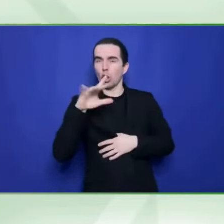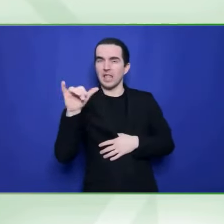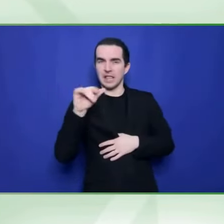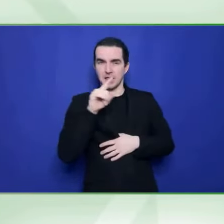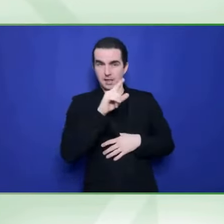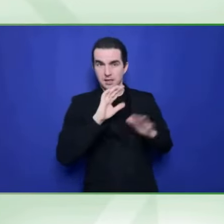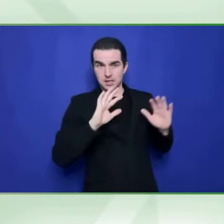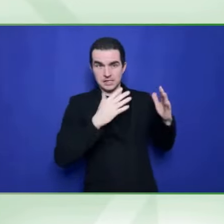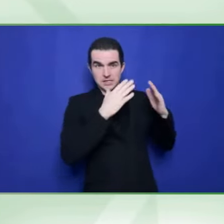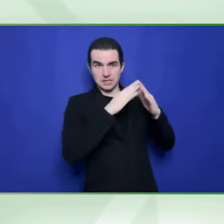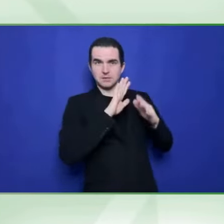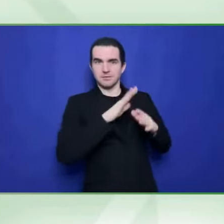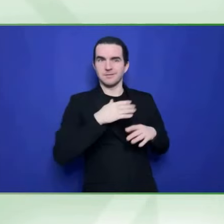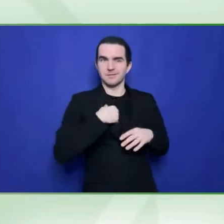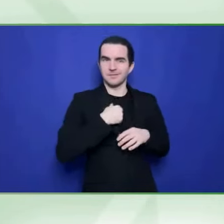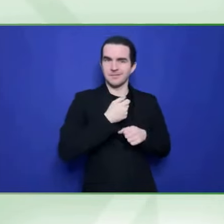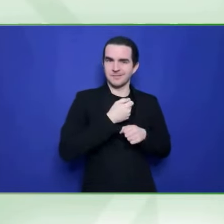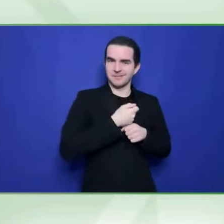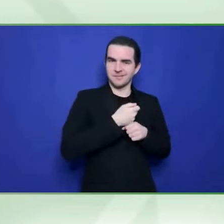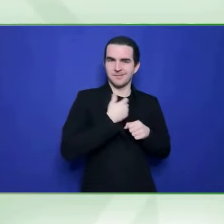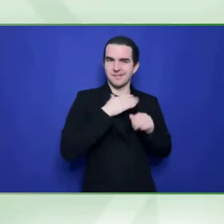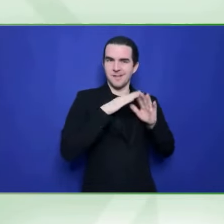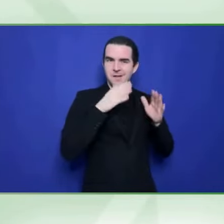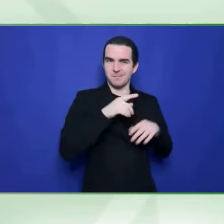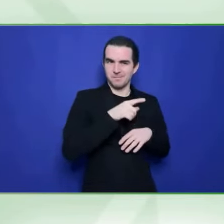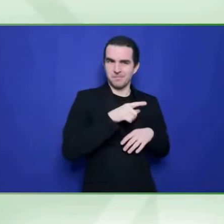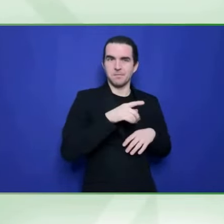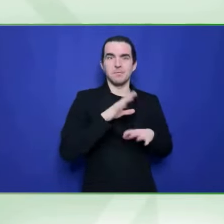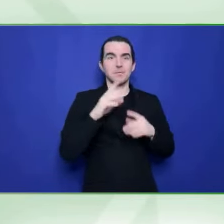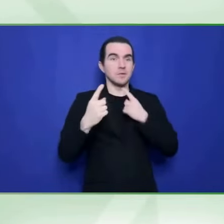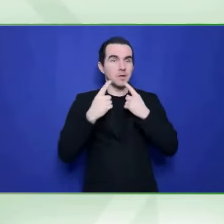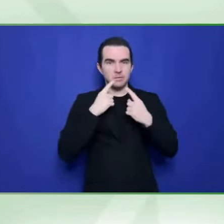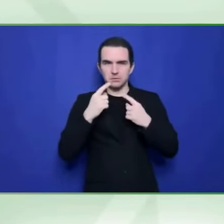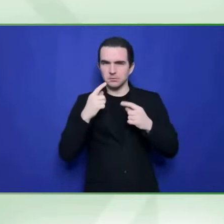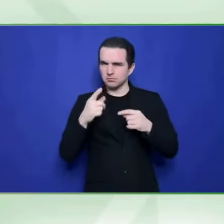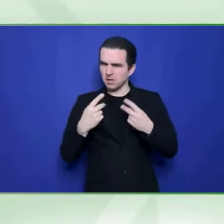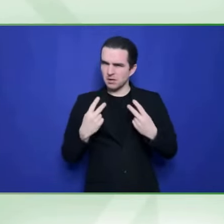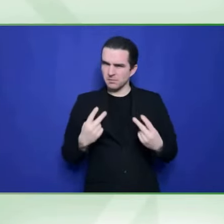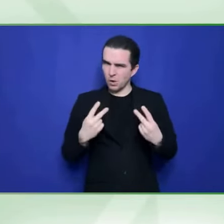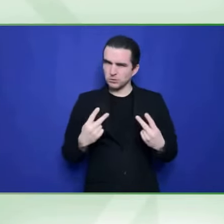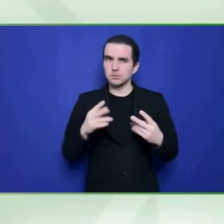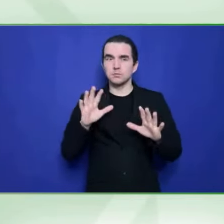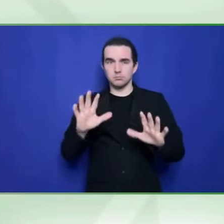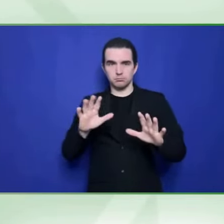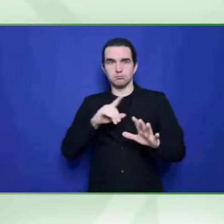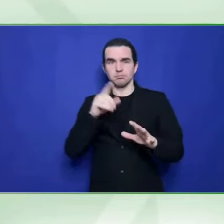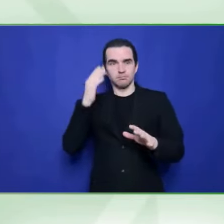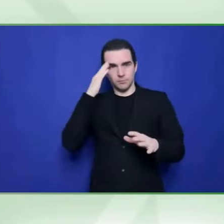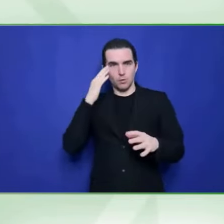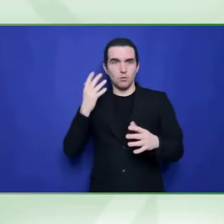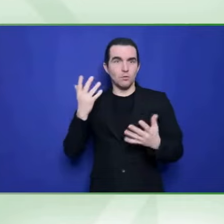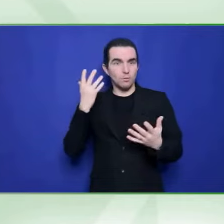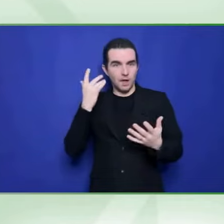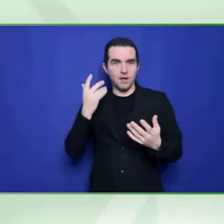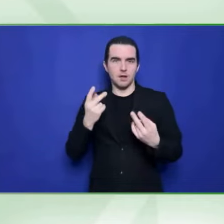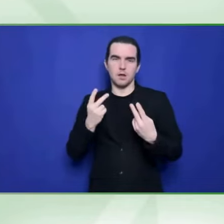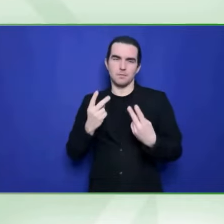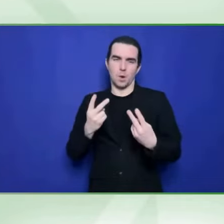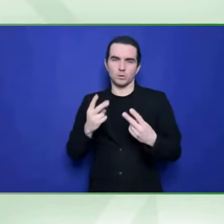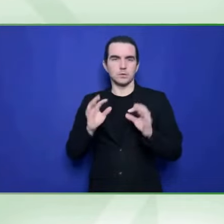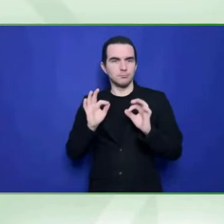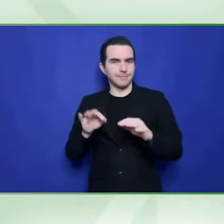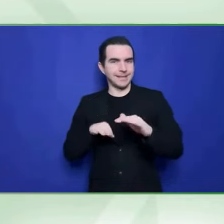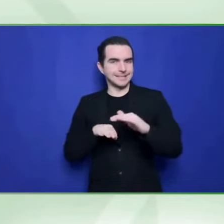going to take the lead now because our first speaker is a colleague of yours from Atos. That's right. So I'm delighted to